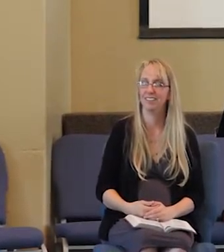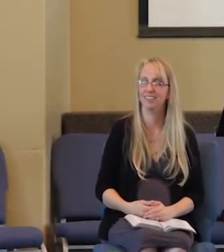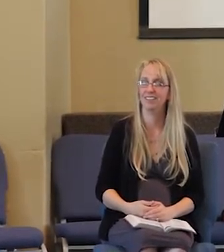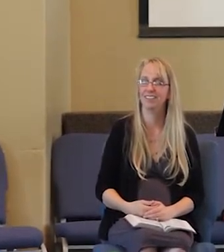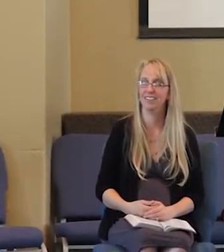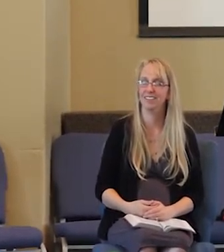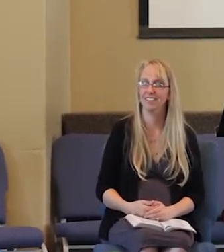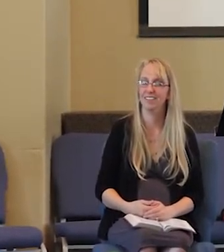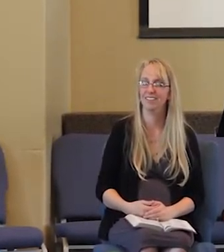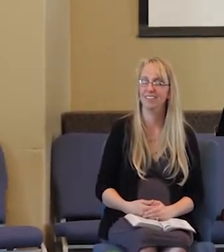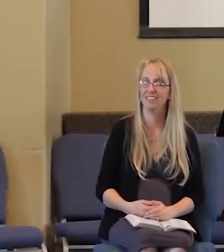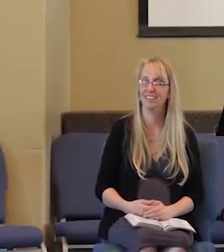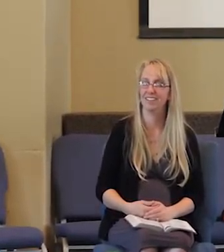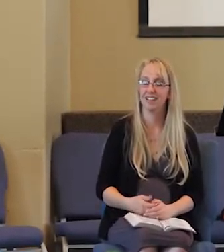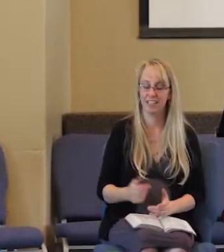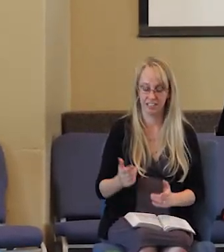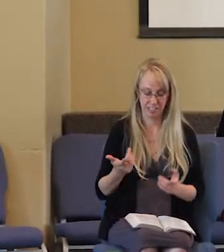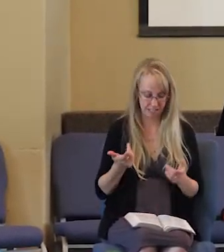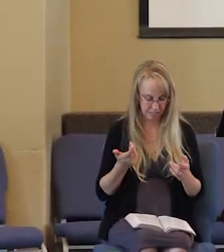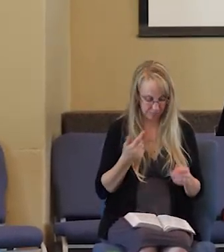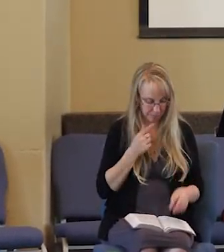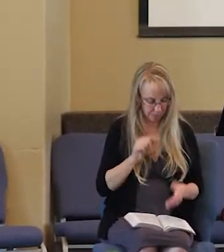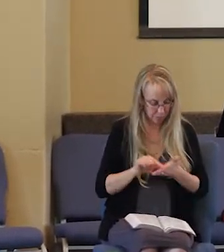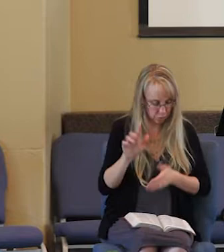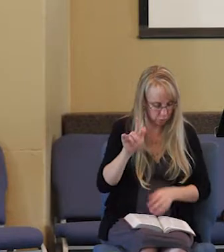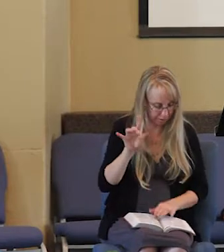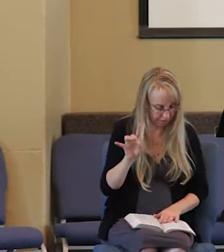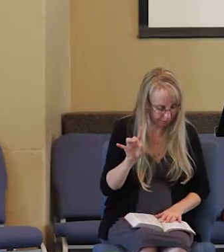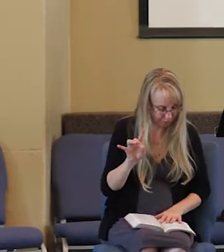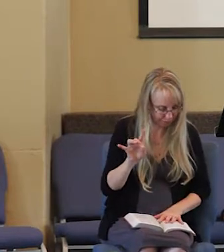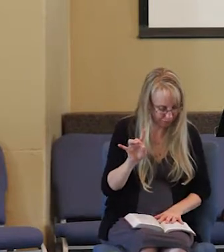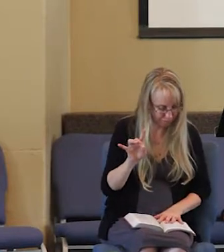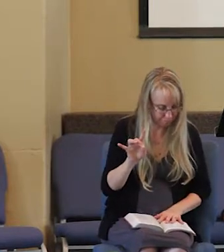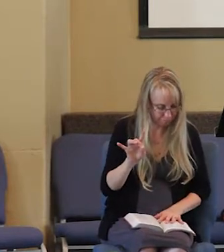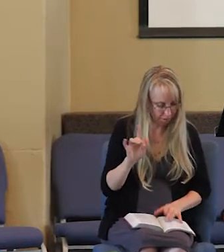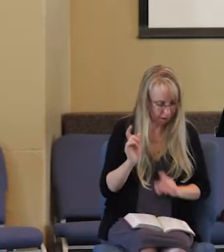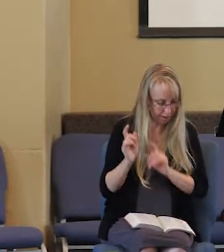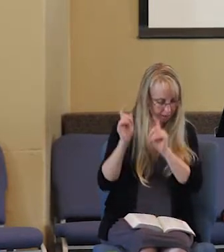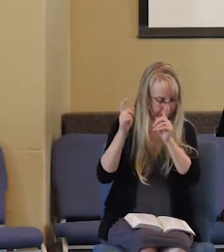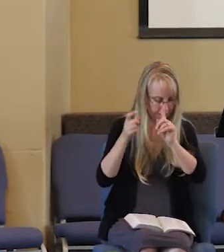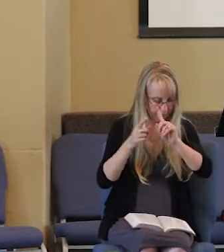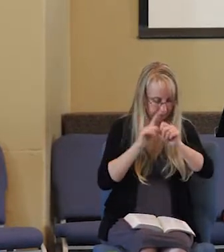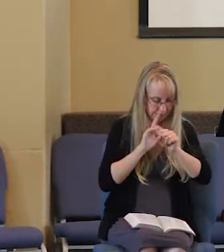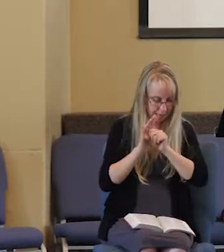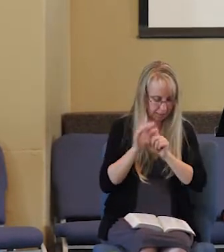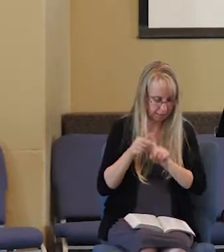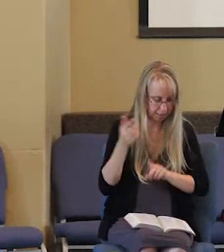I've also dedicated him to the Lord, verse 28, as long as he lives,